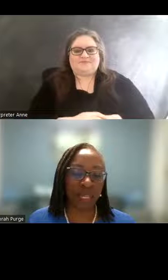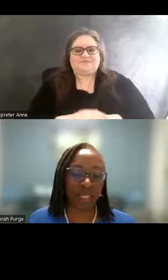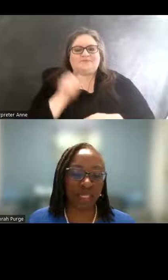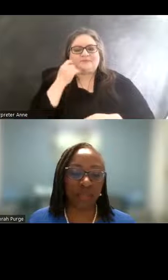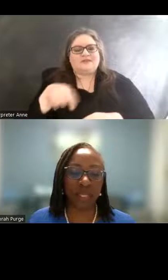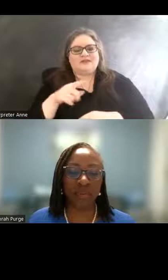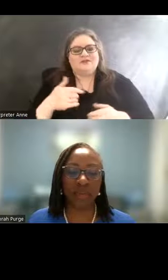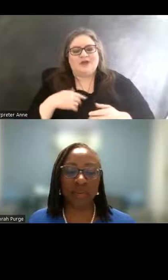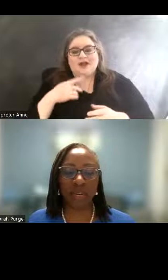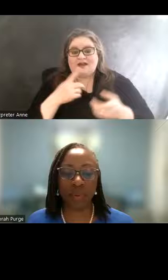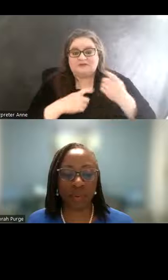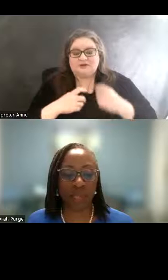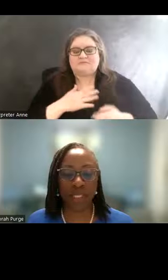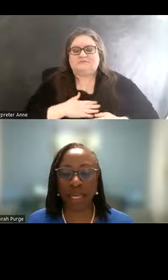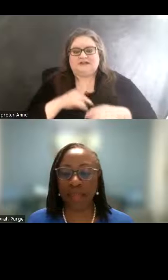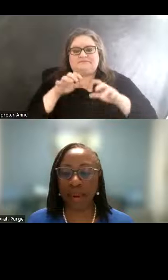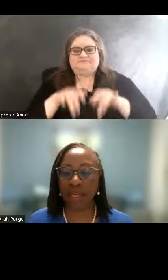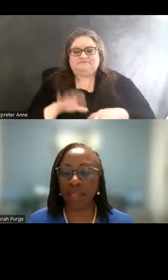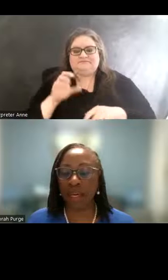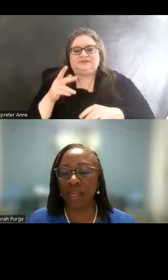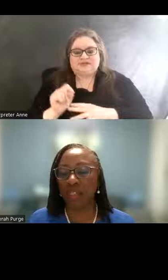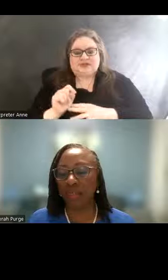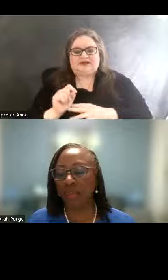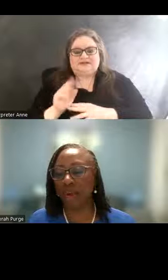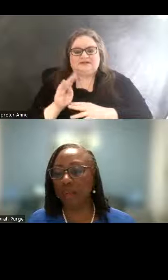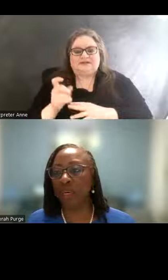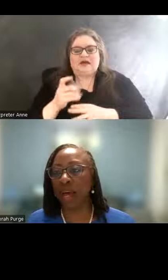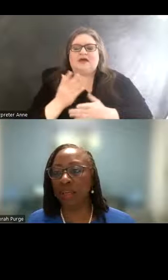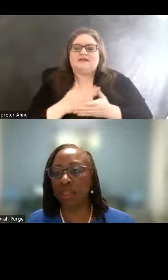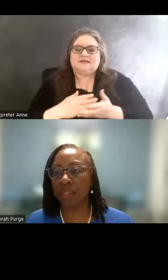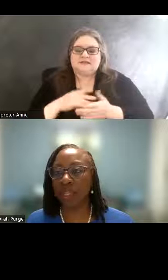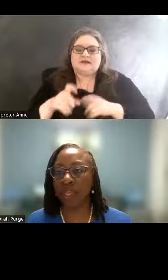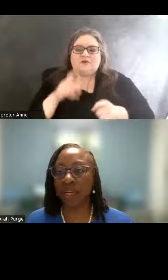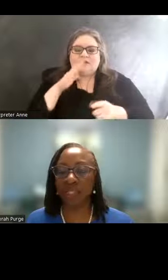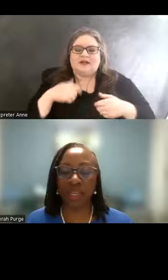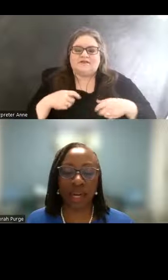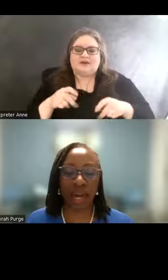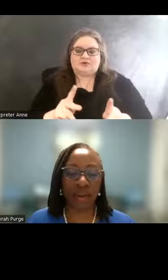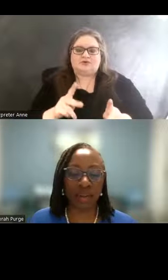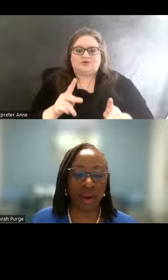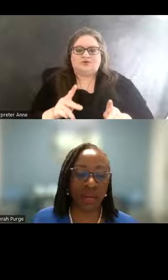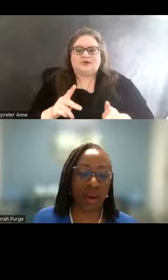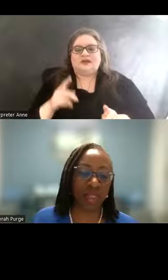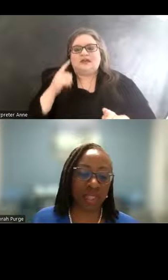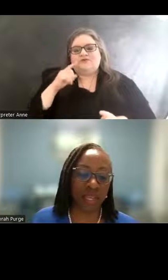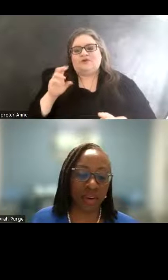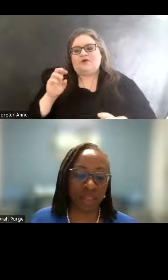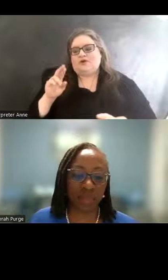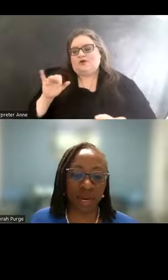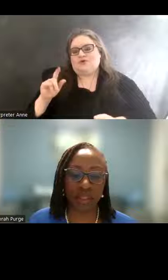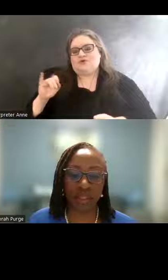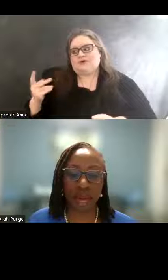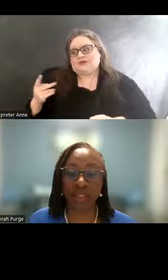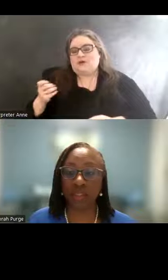any questions, please feel free to put them in the chat box. Some of them will have an opportunity, Crystal and I, to have an opportunity, or